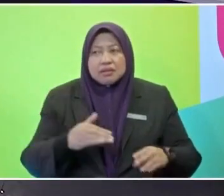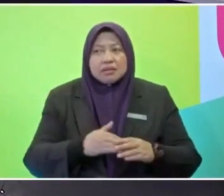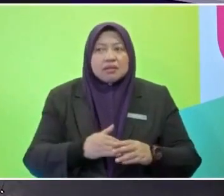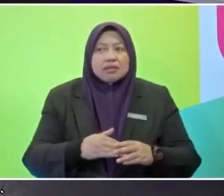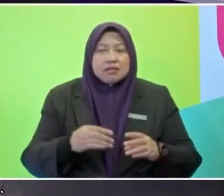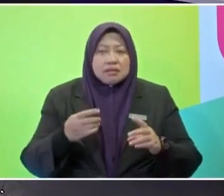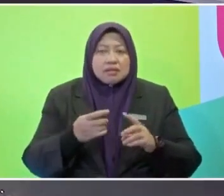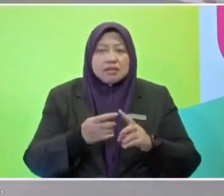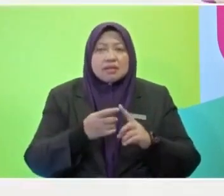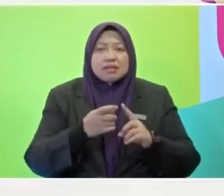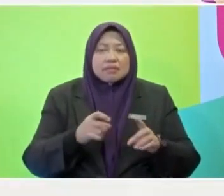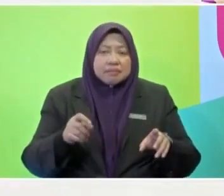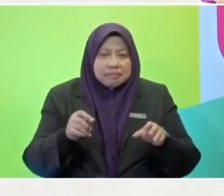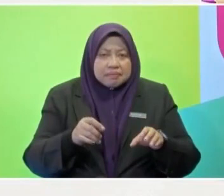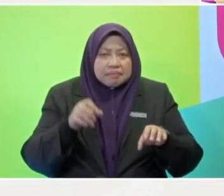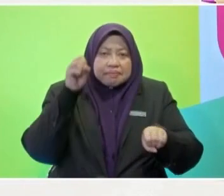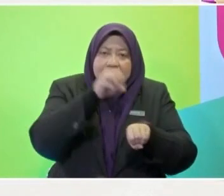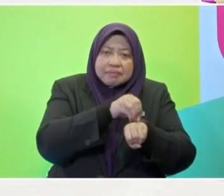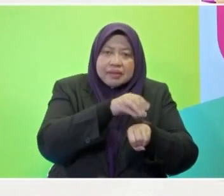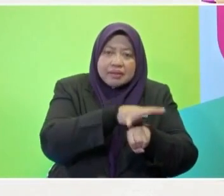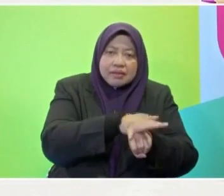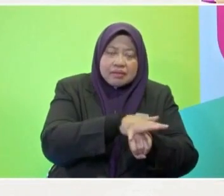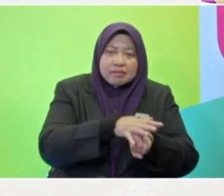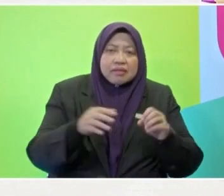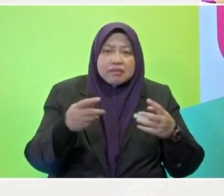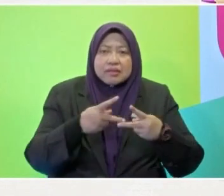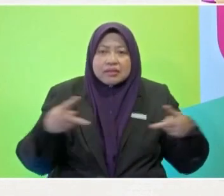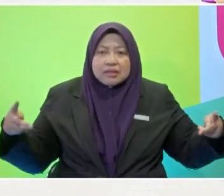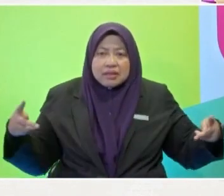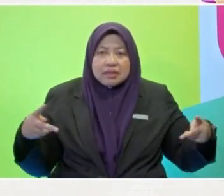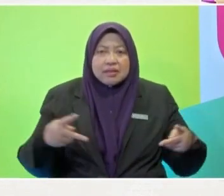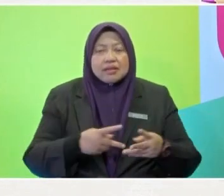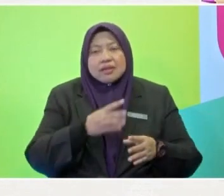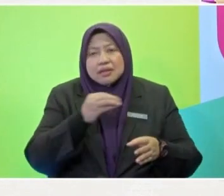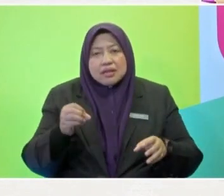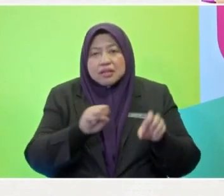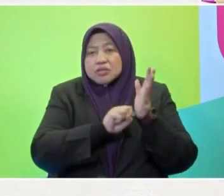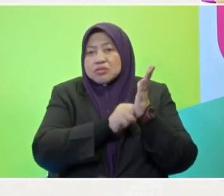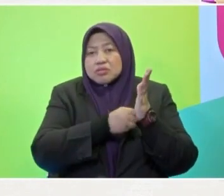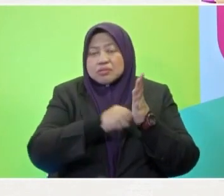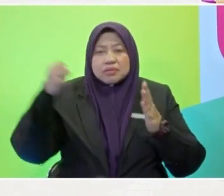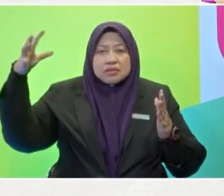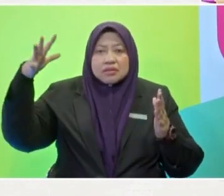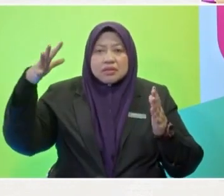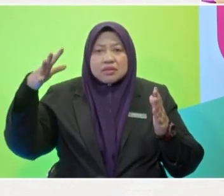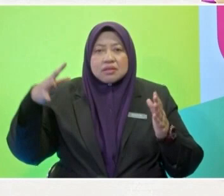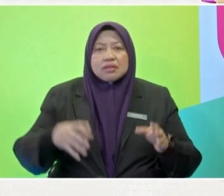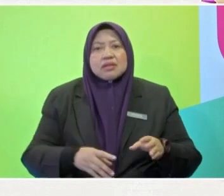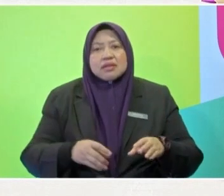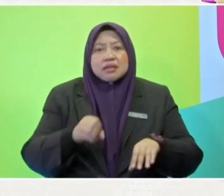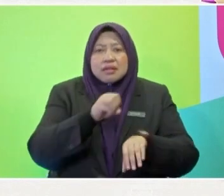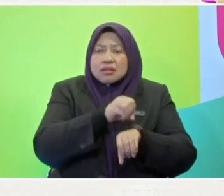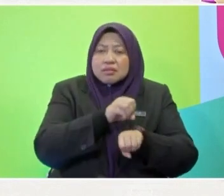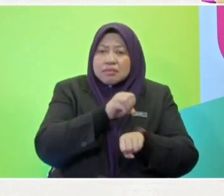is due to the distance between the light source and also the object. So it depends how